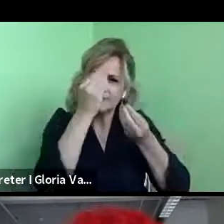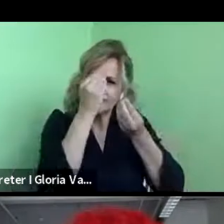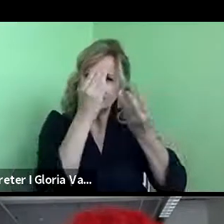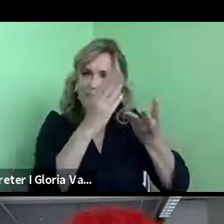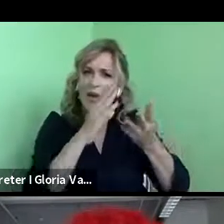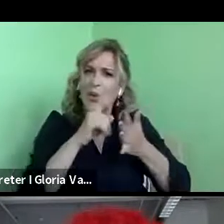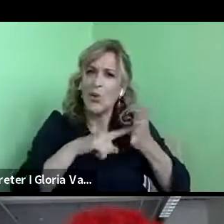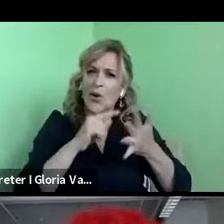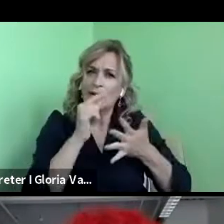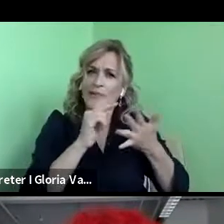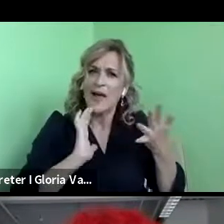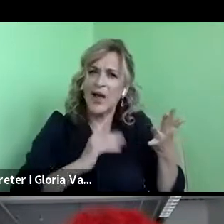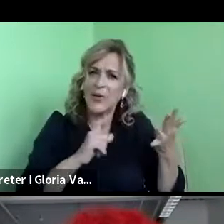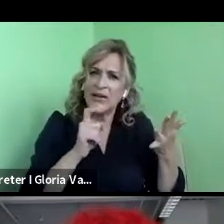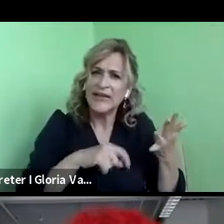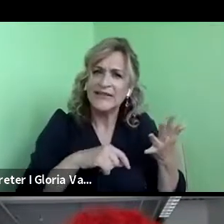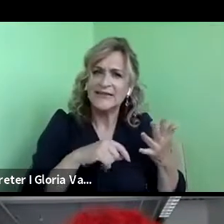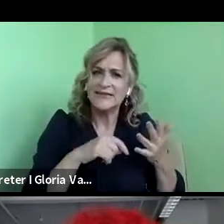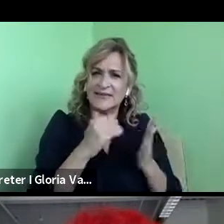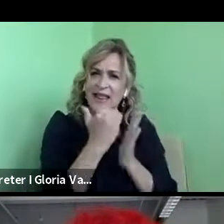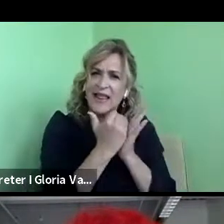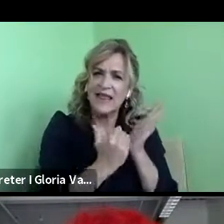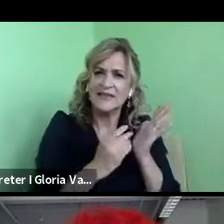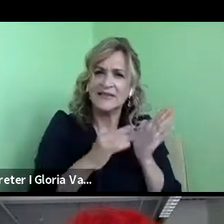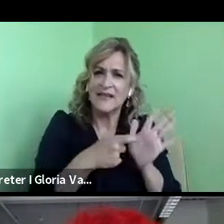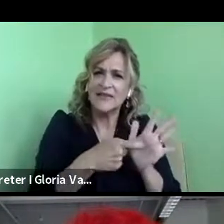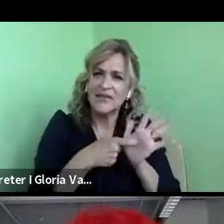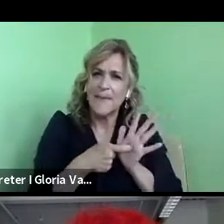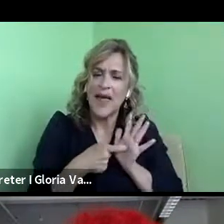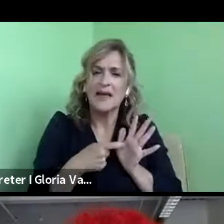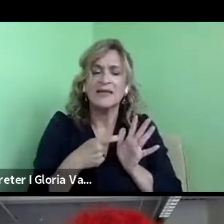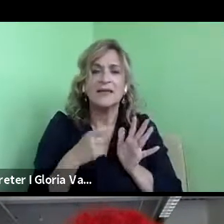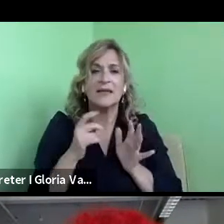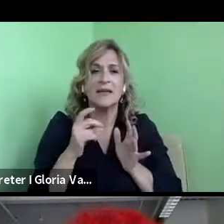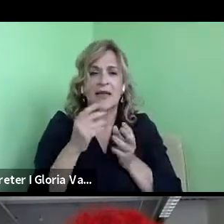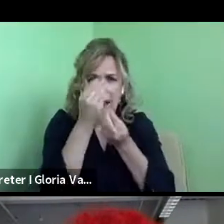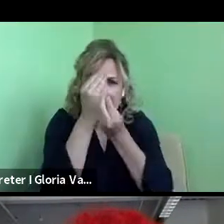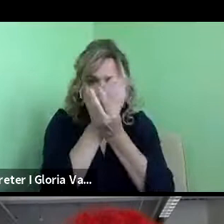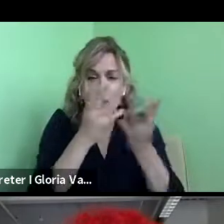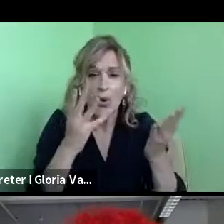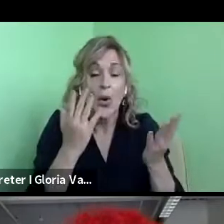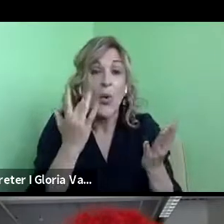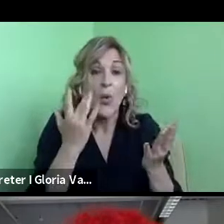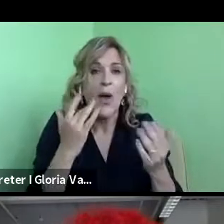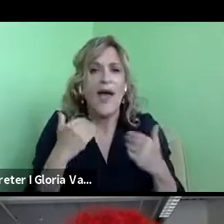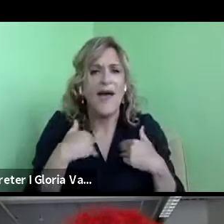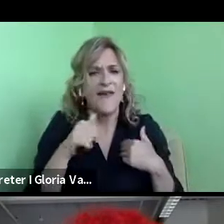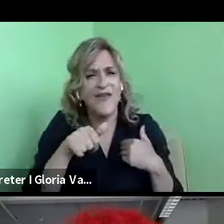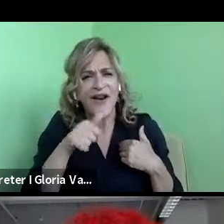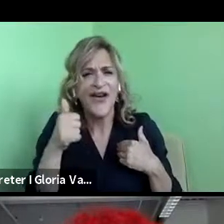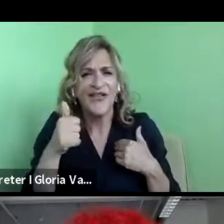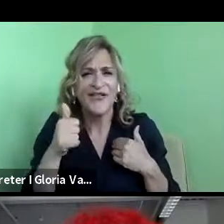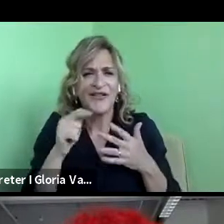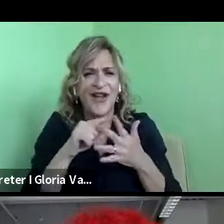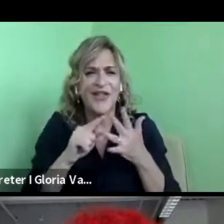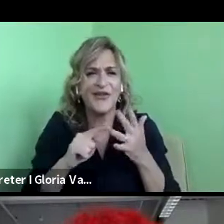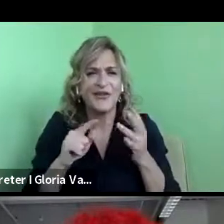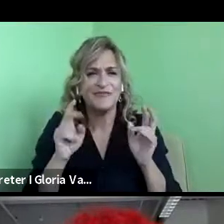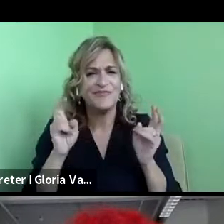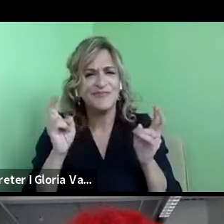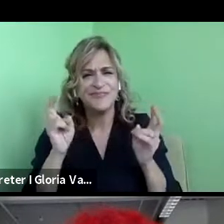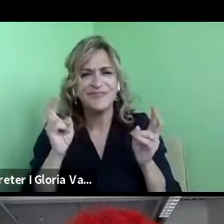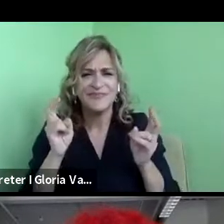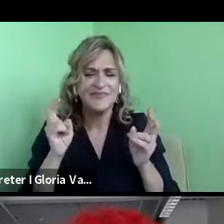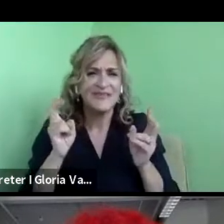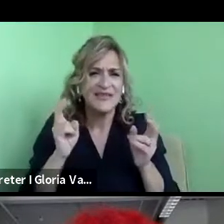just really get it out there, because people will, I think there's a lot of other pressing issues in the world. People aren't necessarily